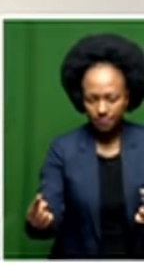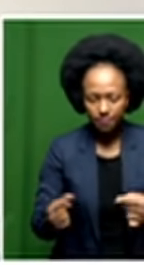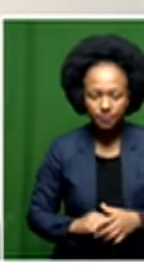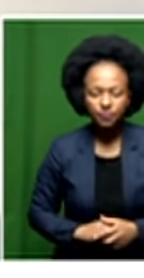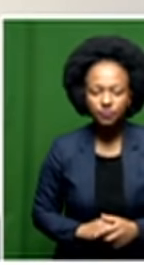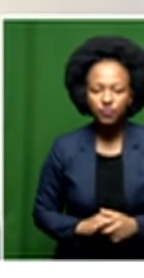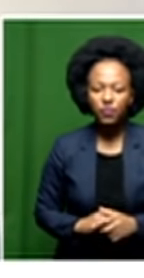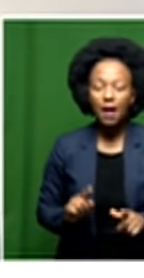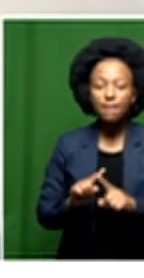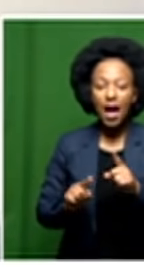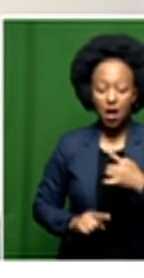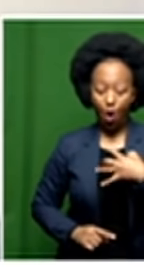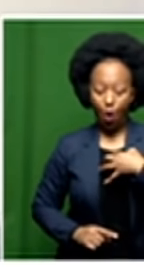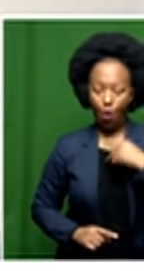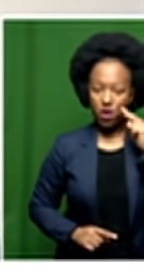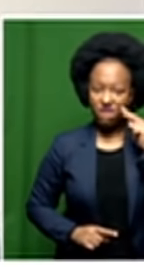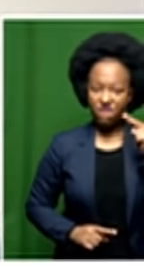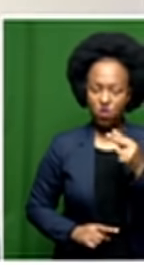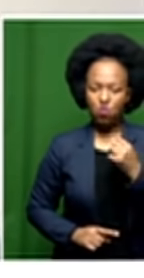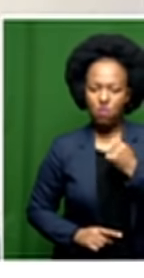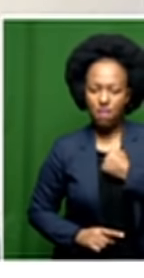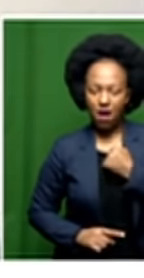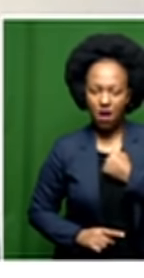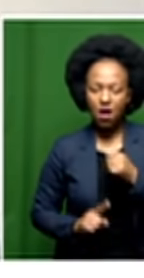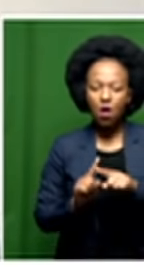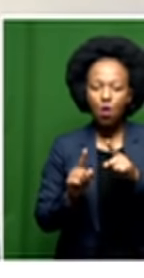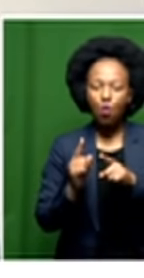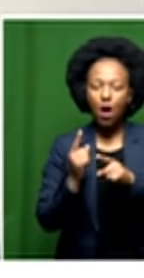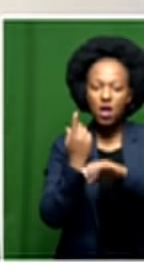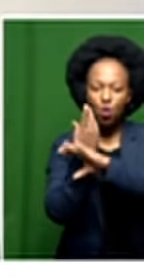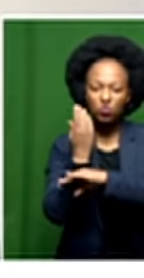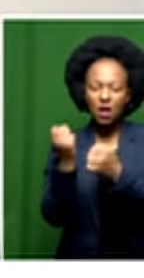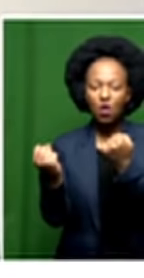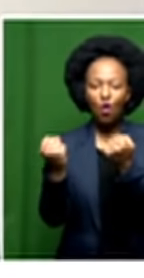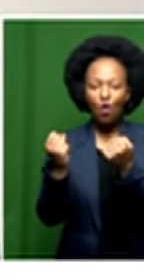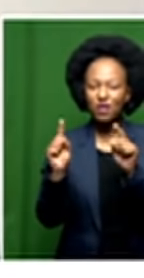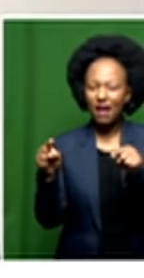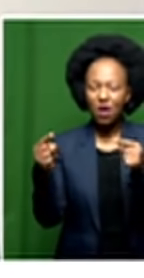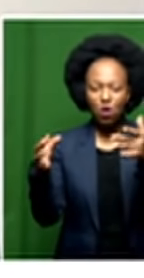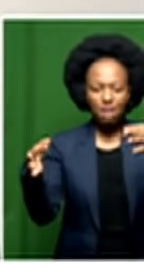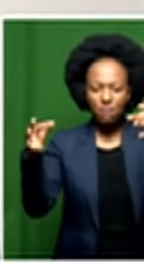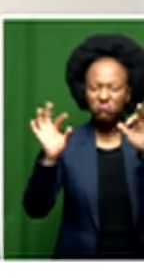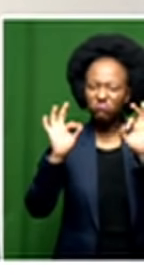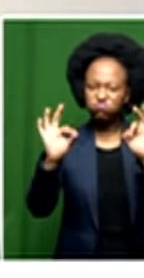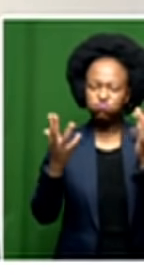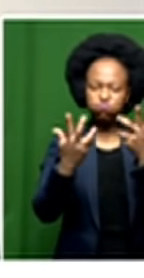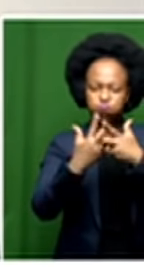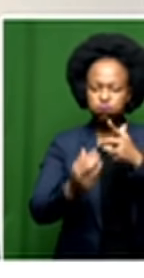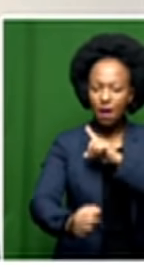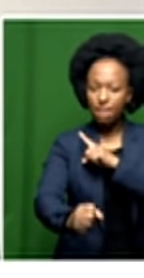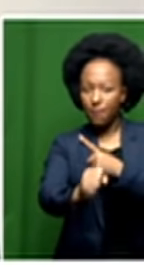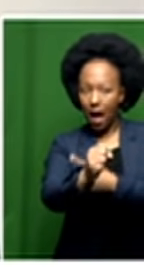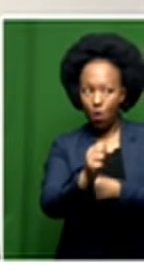is that it is not proper for the Constitutional Court to exercise such vast and extensive powers,